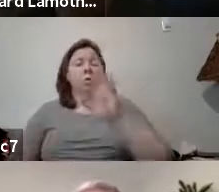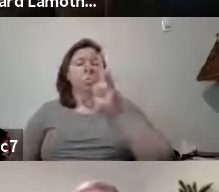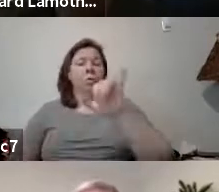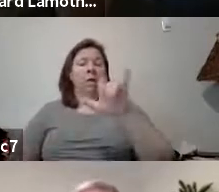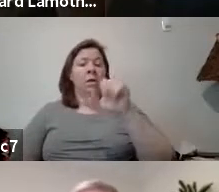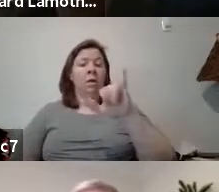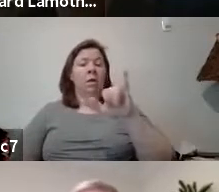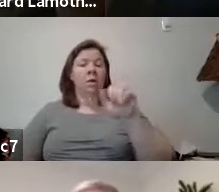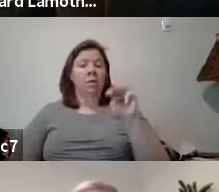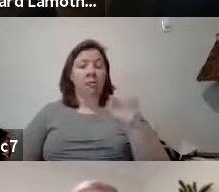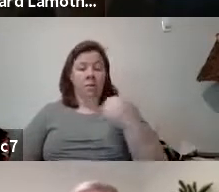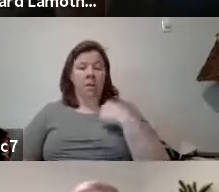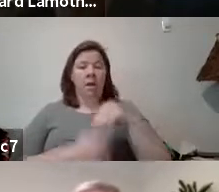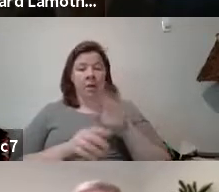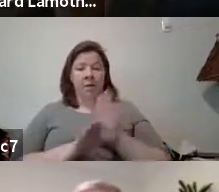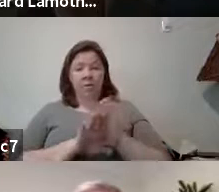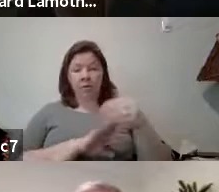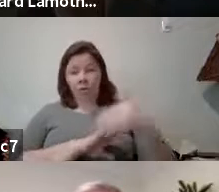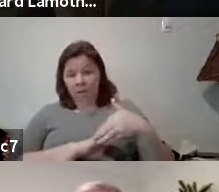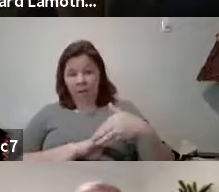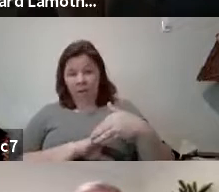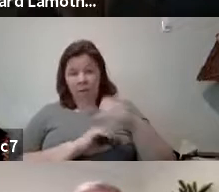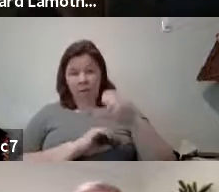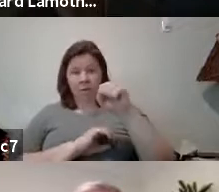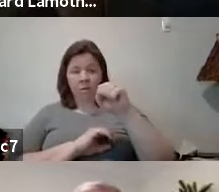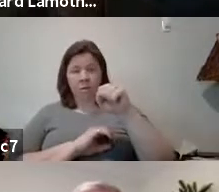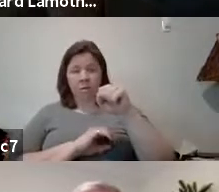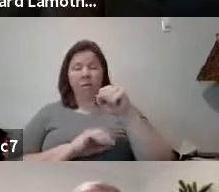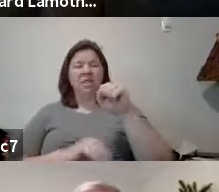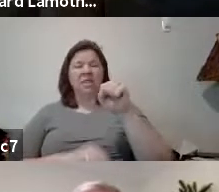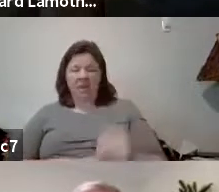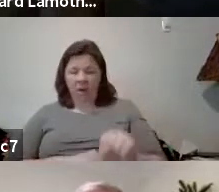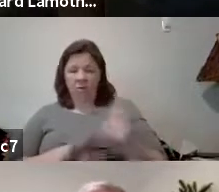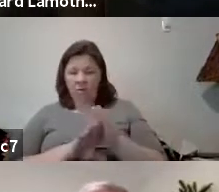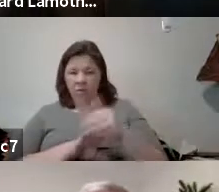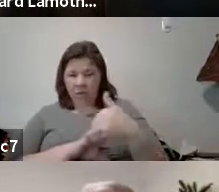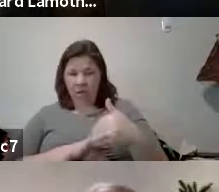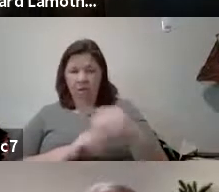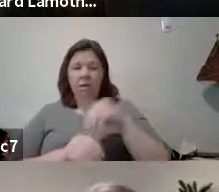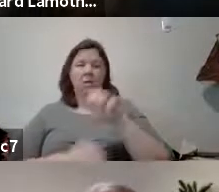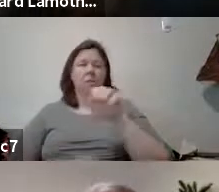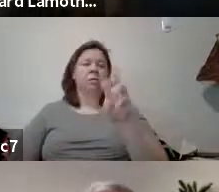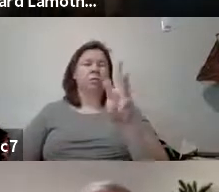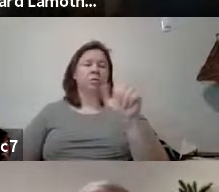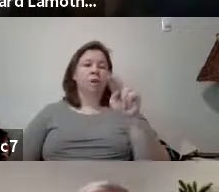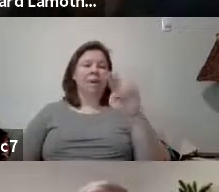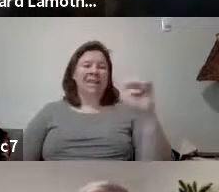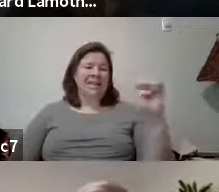here in Georgia as well. I'm a little bit south of where Dr. Williams is. I believe he's in Swanee. I'm in